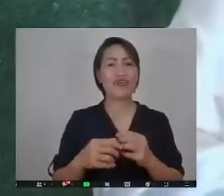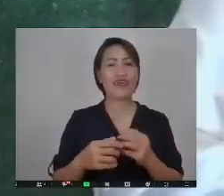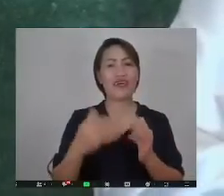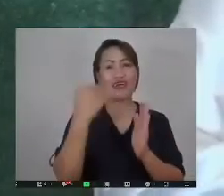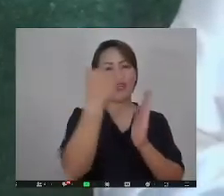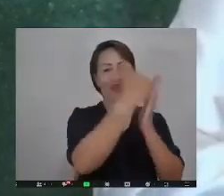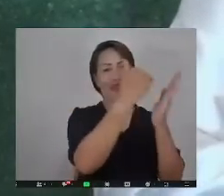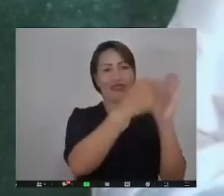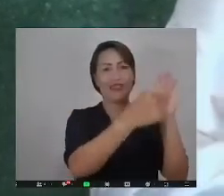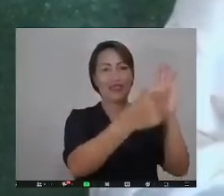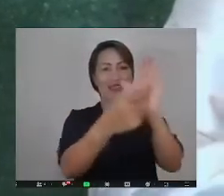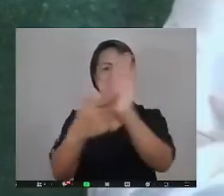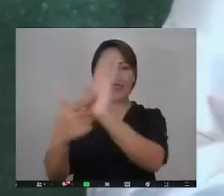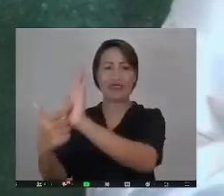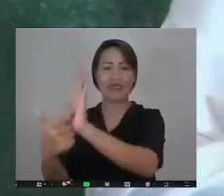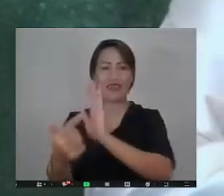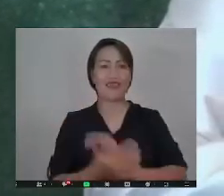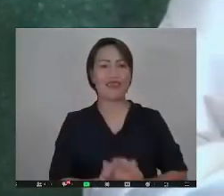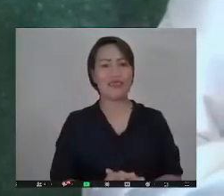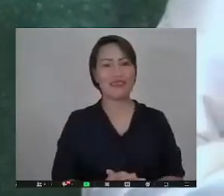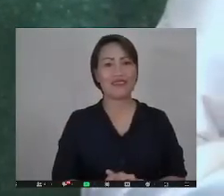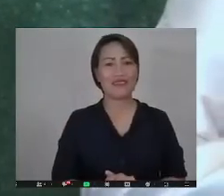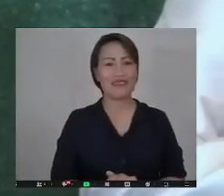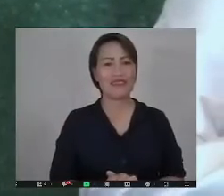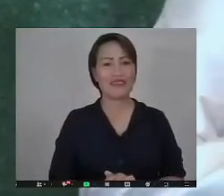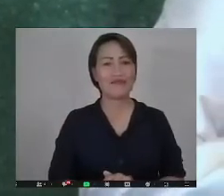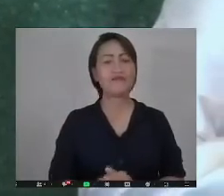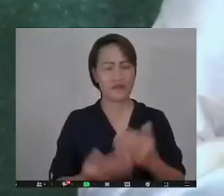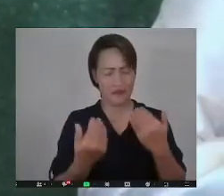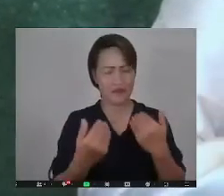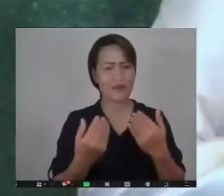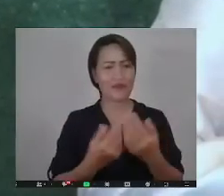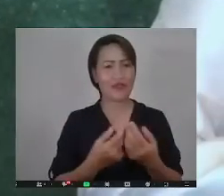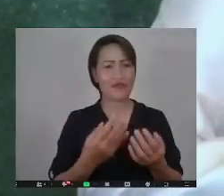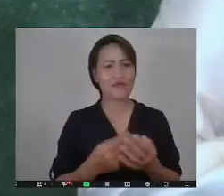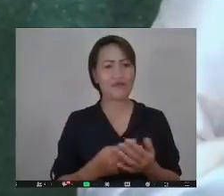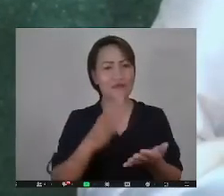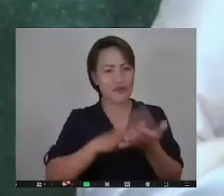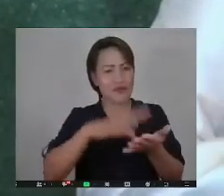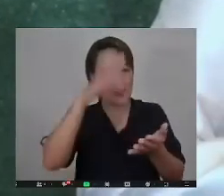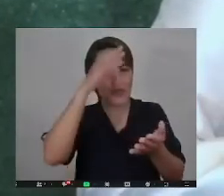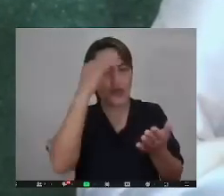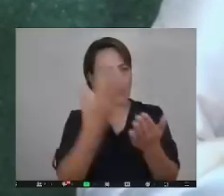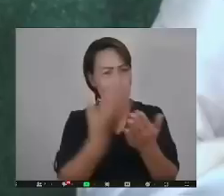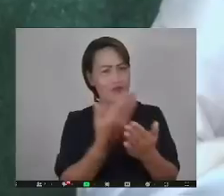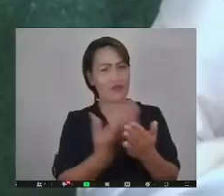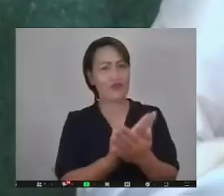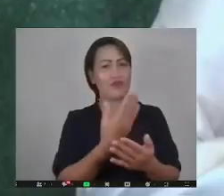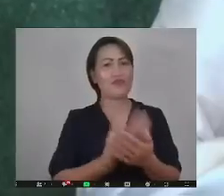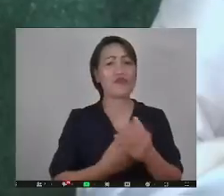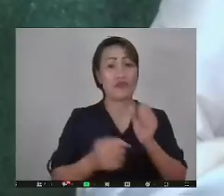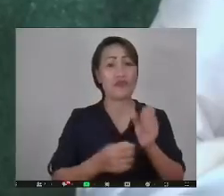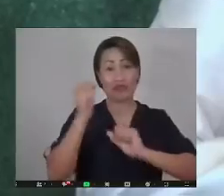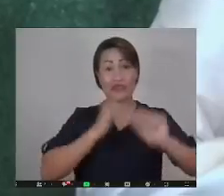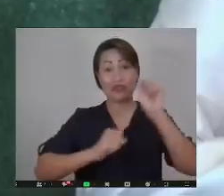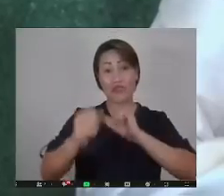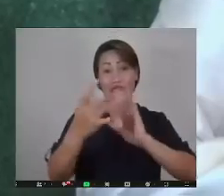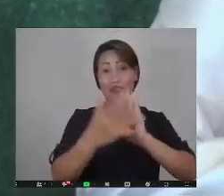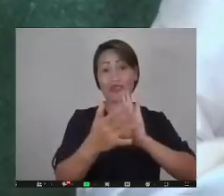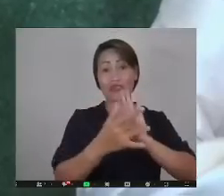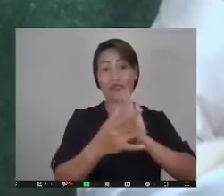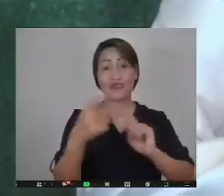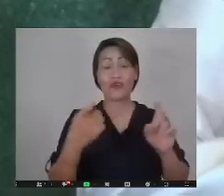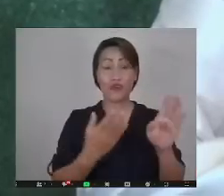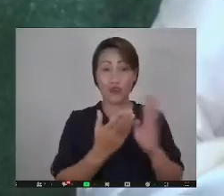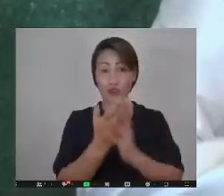STEM talk pyramids. Learn something new by listening to powerful talks on science and technology through our STEM talks. Ignite